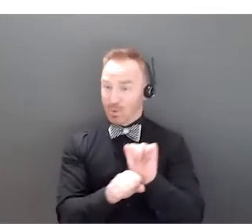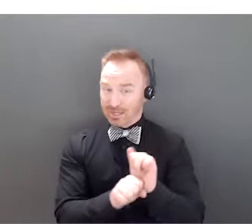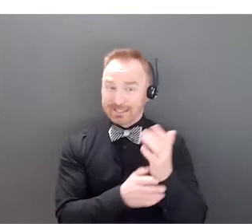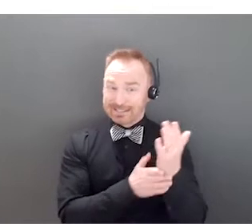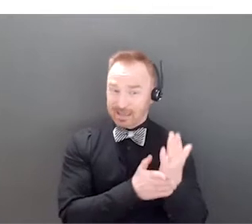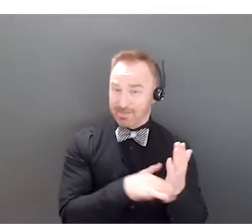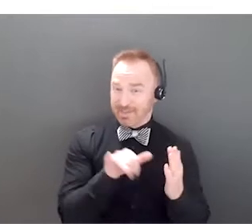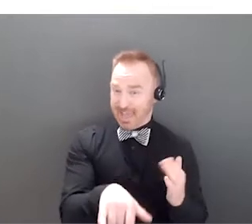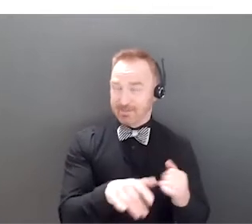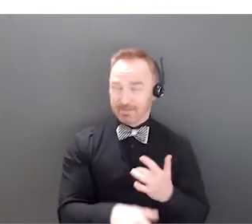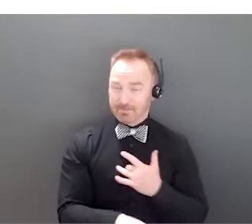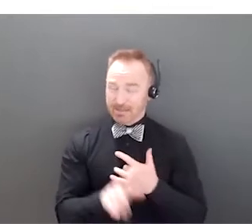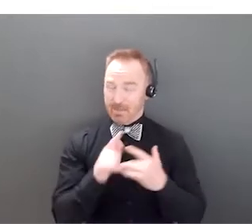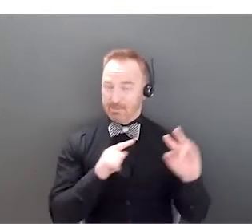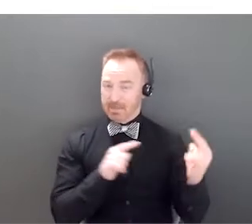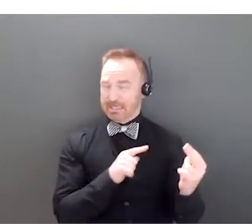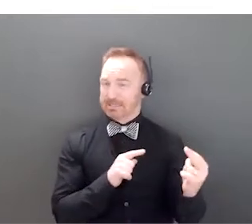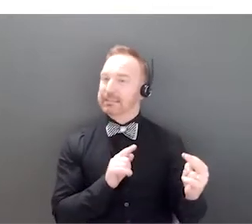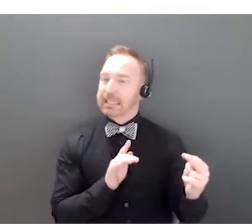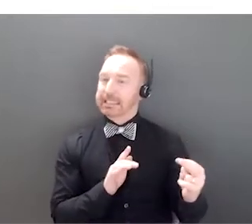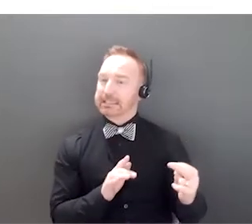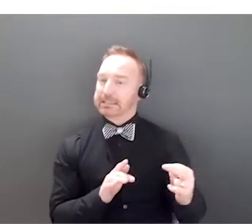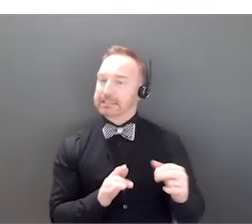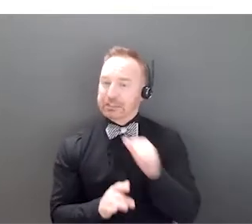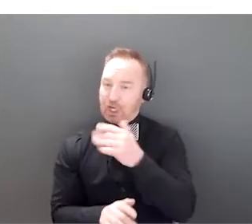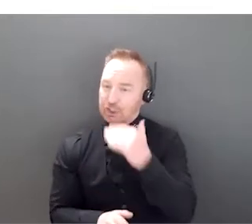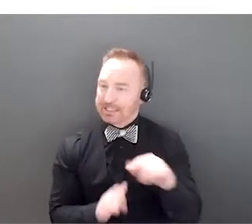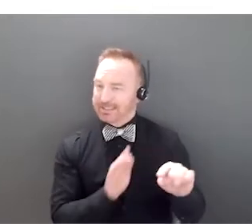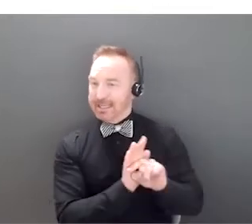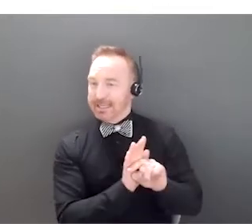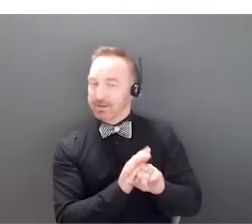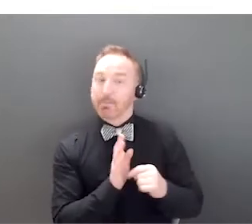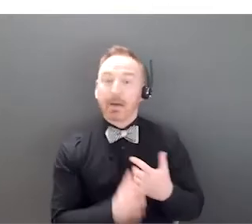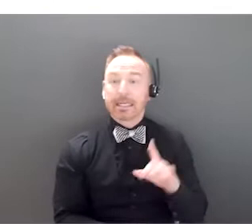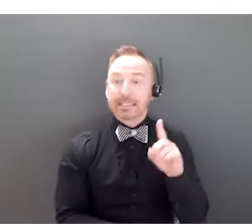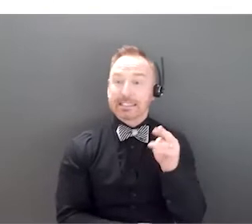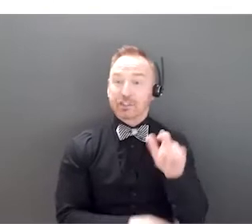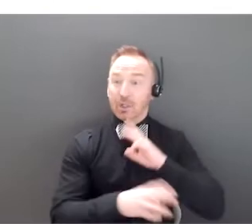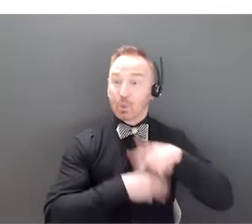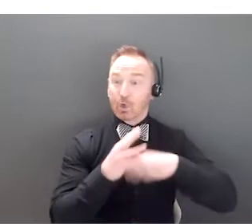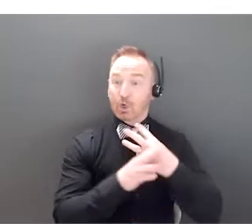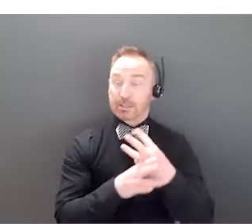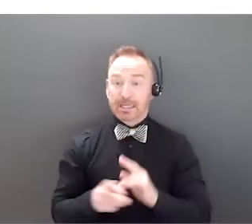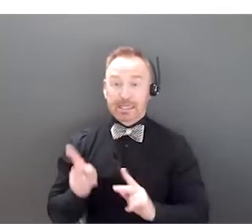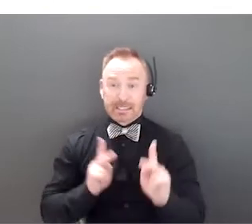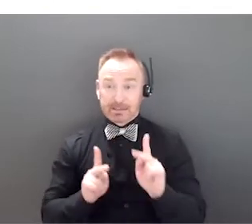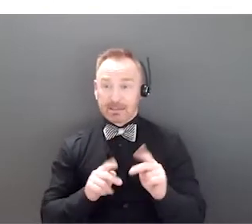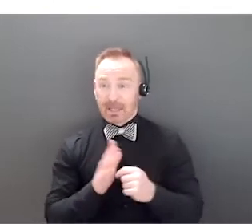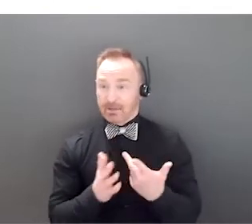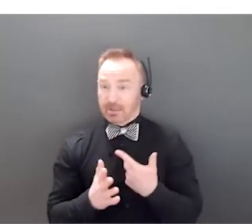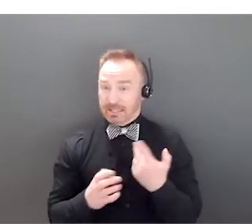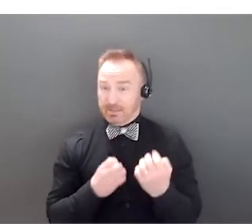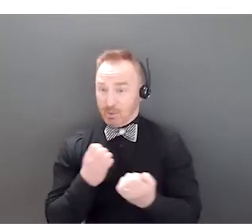it could provide an entry point into the labor market. Furthermore, in a digitized world, workers with emotional intelligence, which cannot be